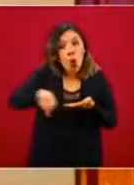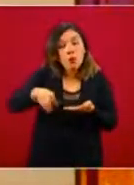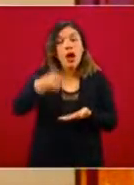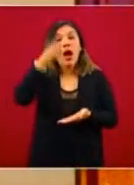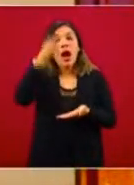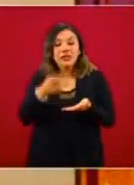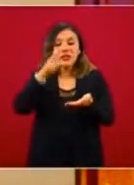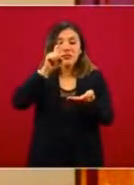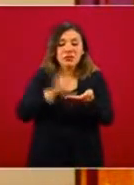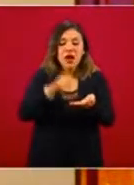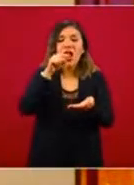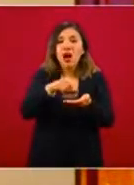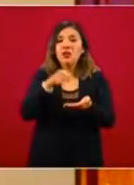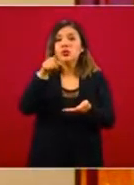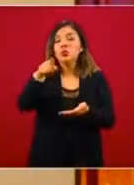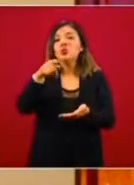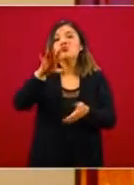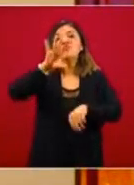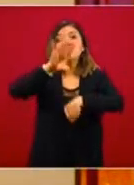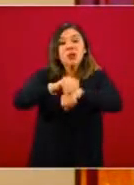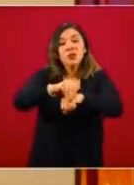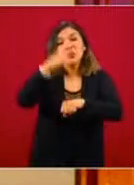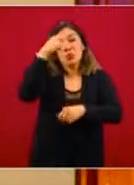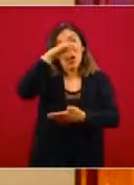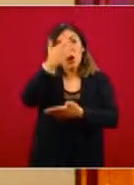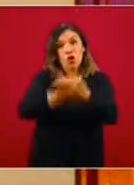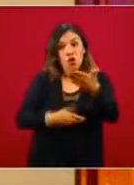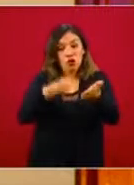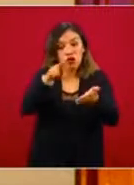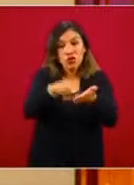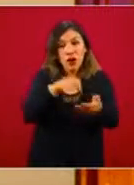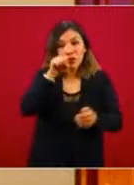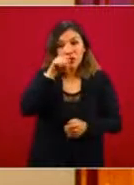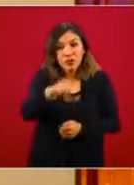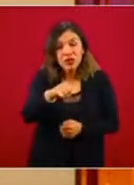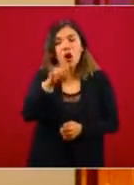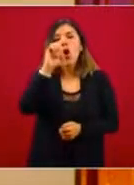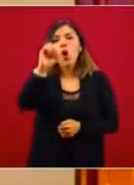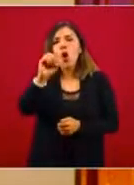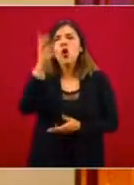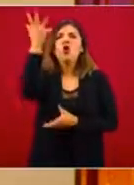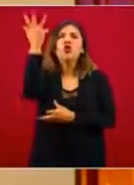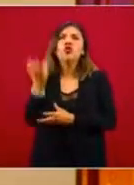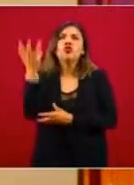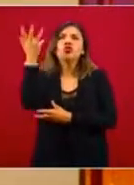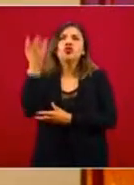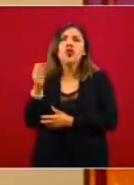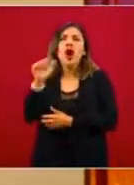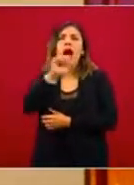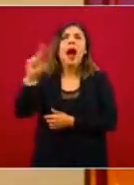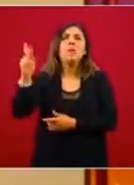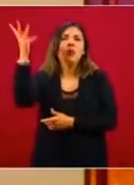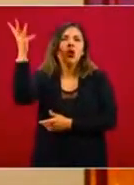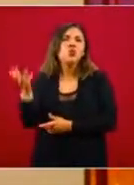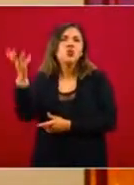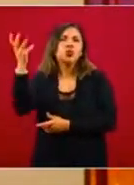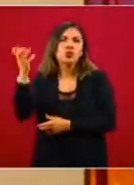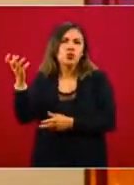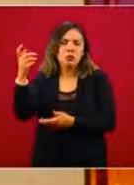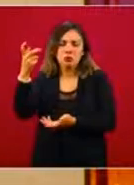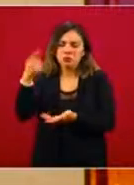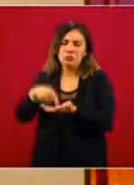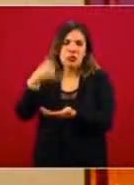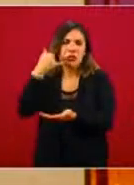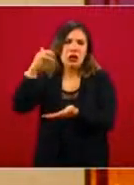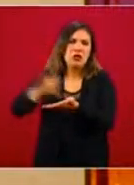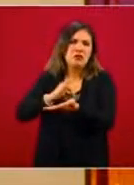buy them and we accept the terms and conditions of the contract. Or when we download an